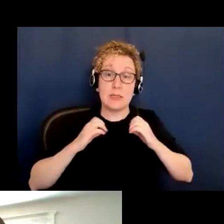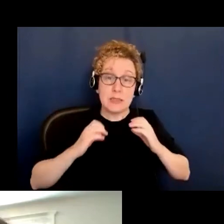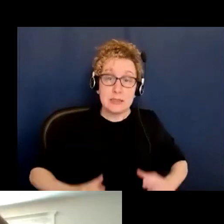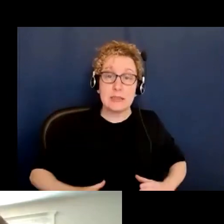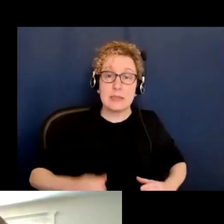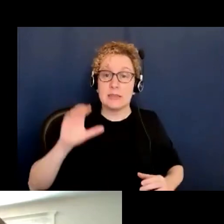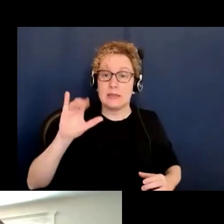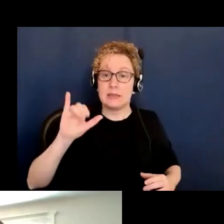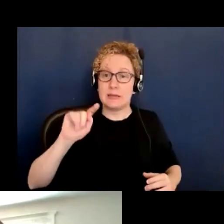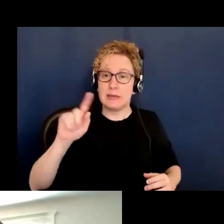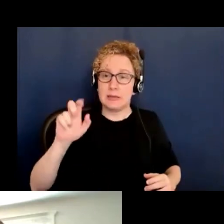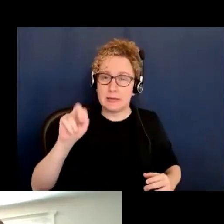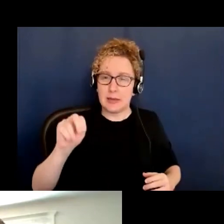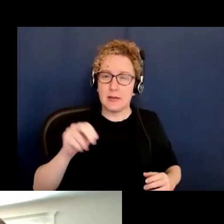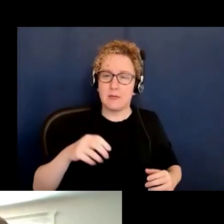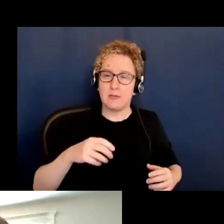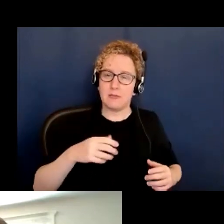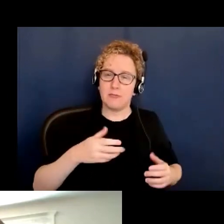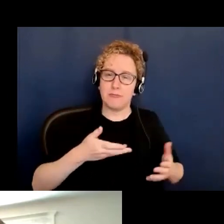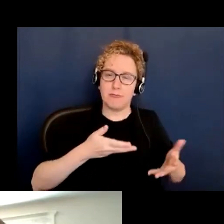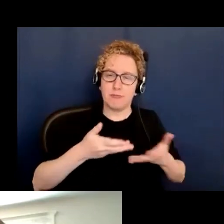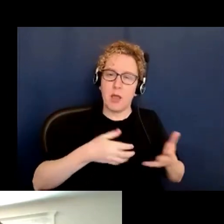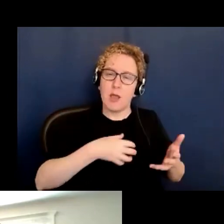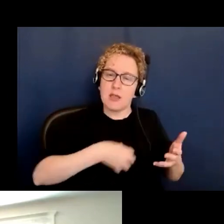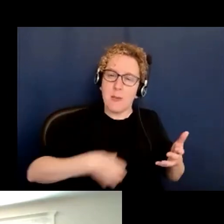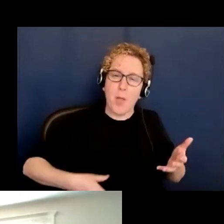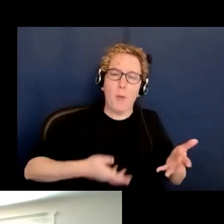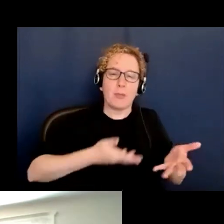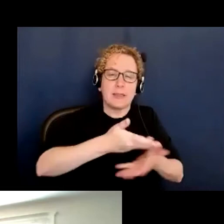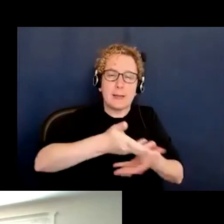remotely. So that's another really fantastic opportunity too.